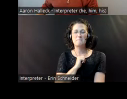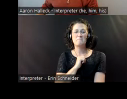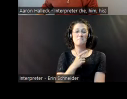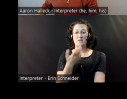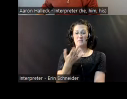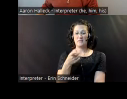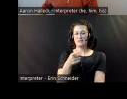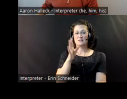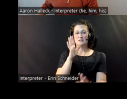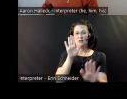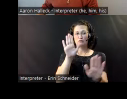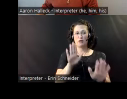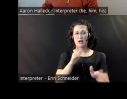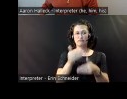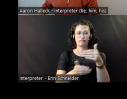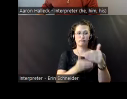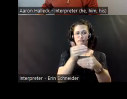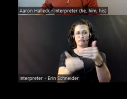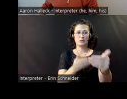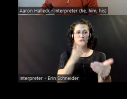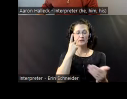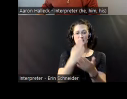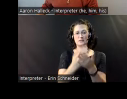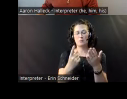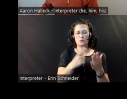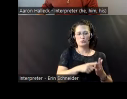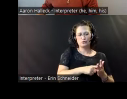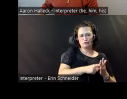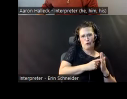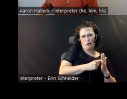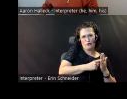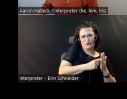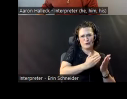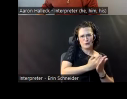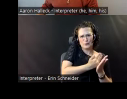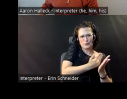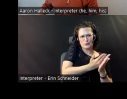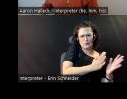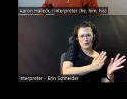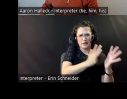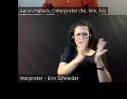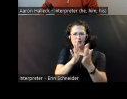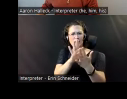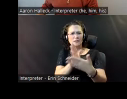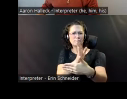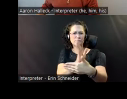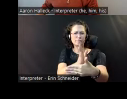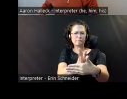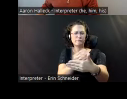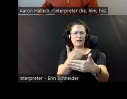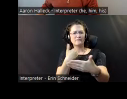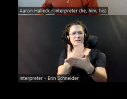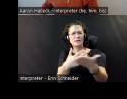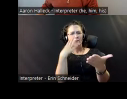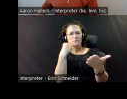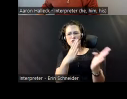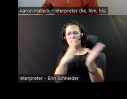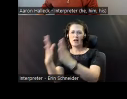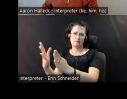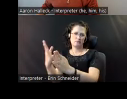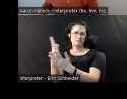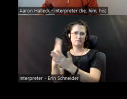were putting this together, but to see somebody who's just starting out, somebody that's kind of midway and is really getting, has experience in it, somebody that's doing this really,